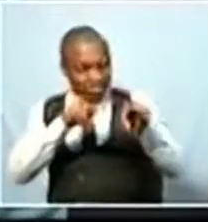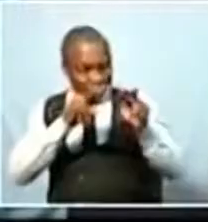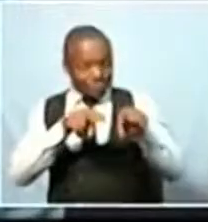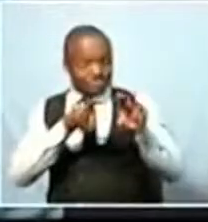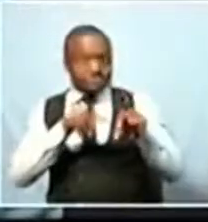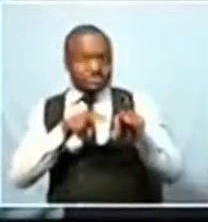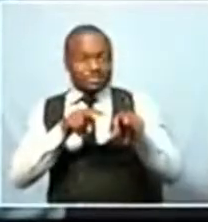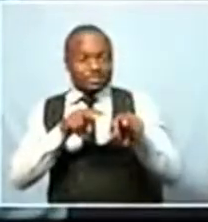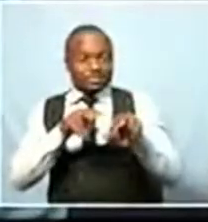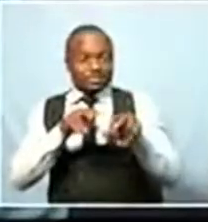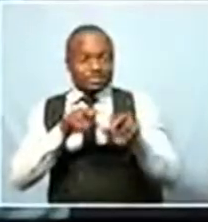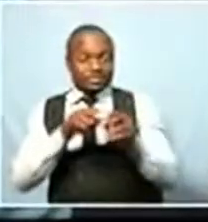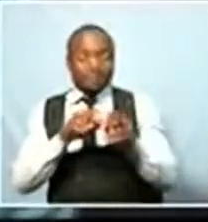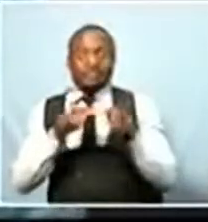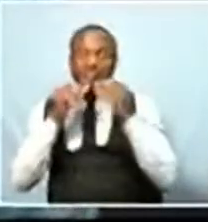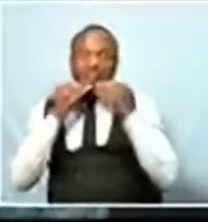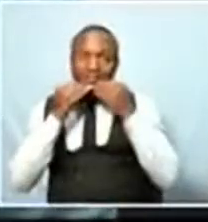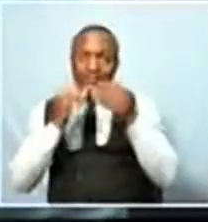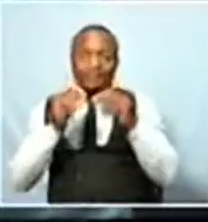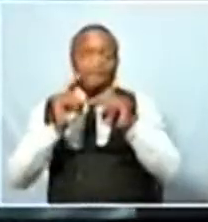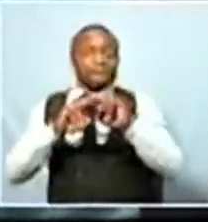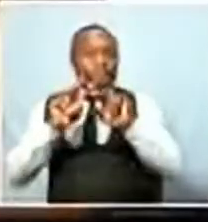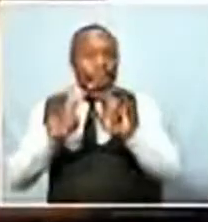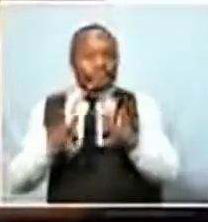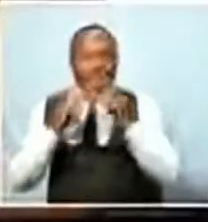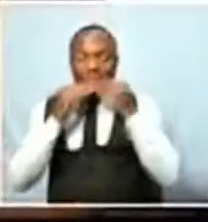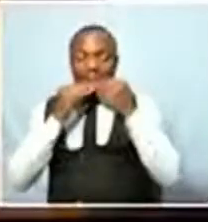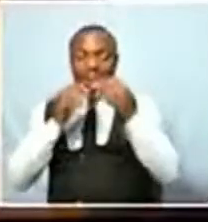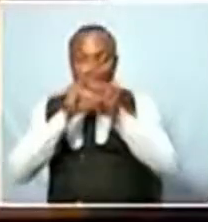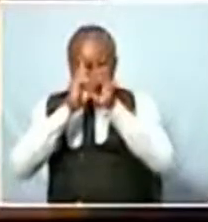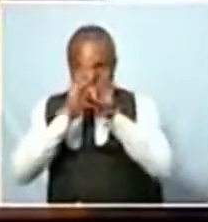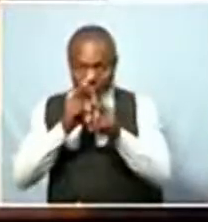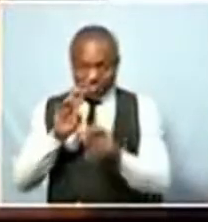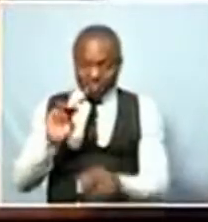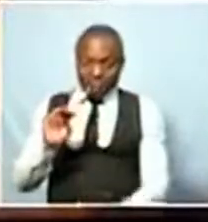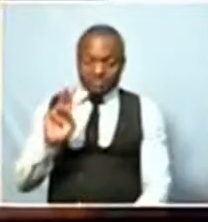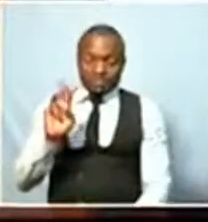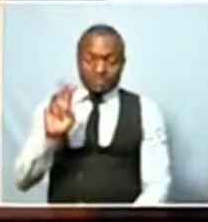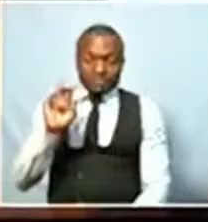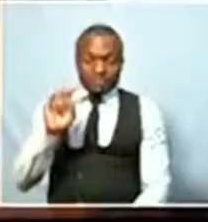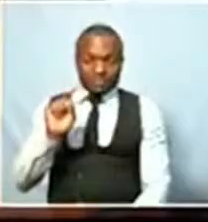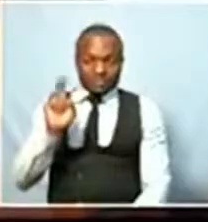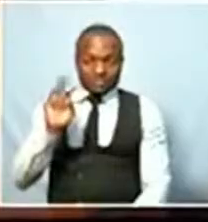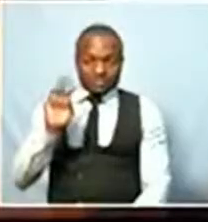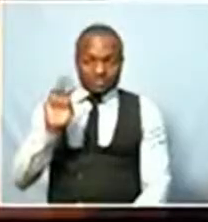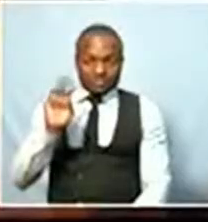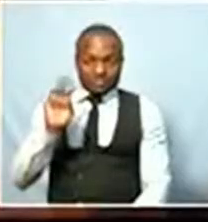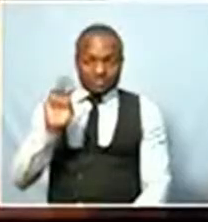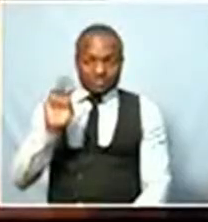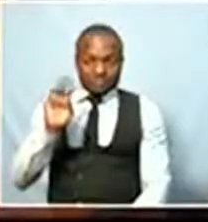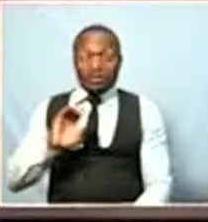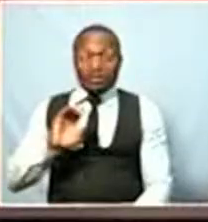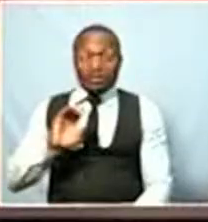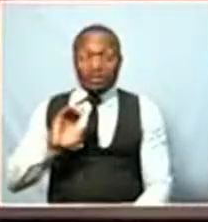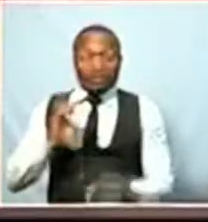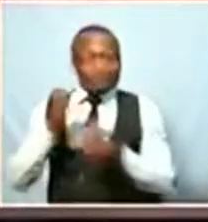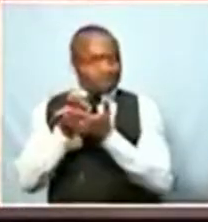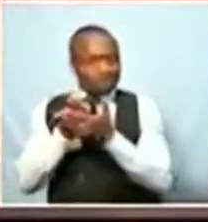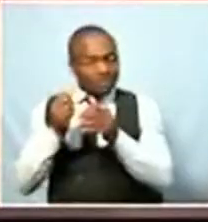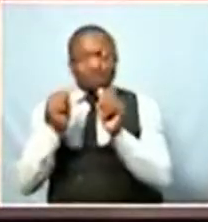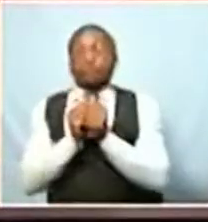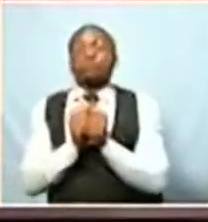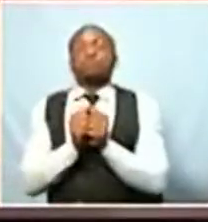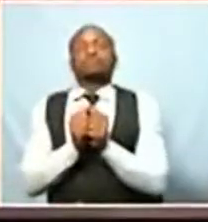their submission. Right. Thank you, Chair. Thank you so much, Honorable Smalley. So our engagement with